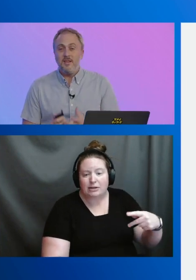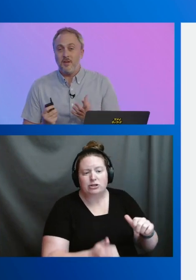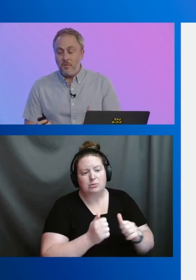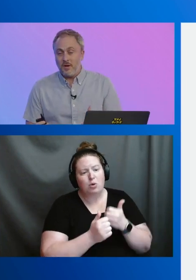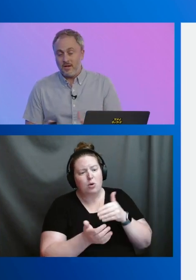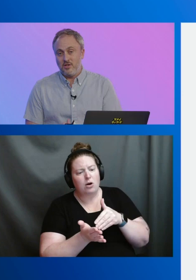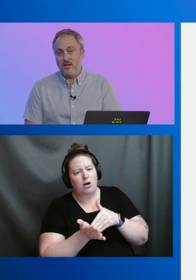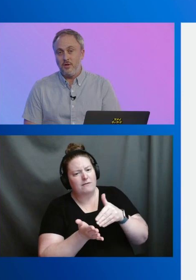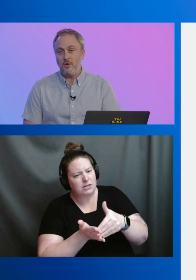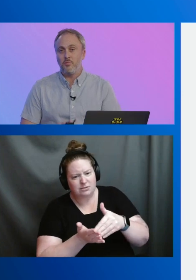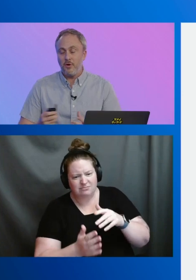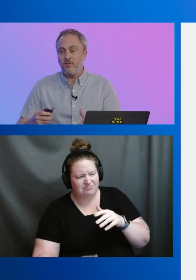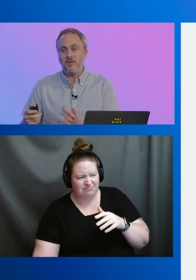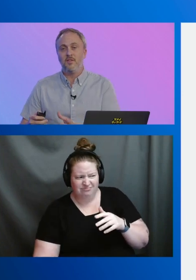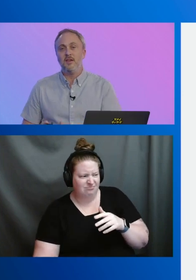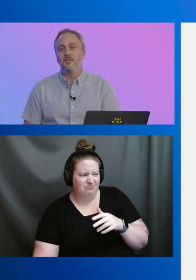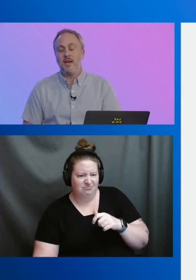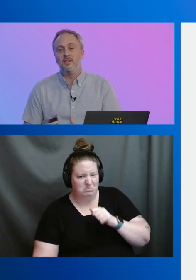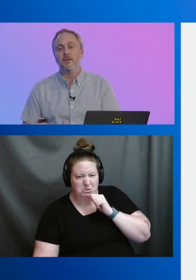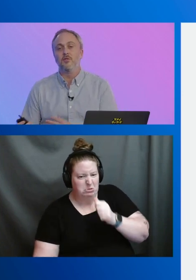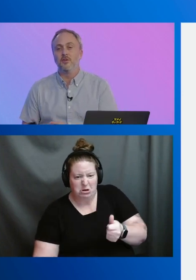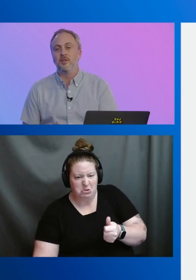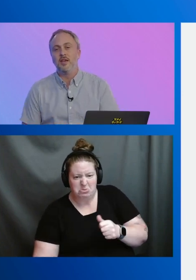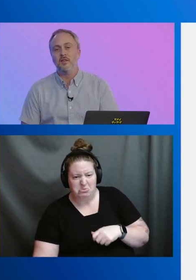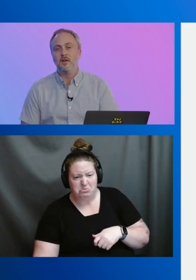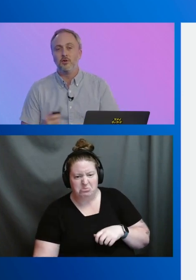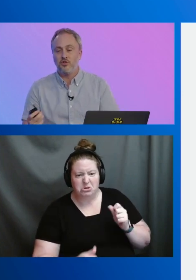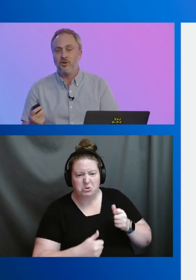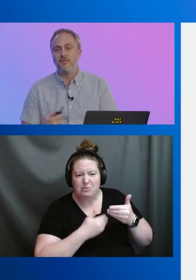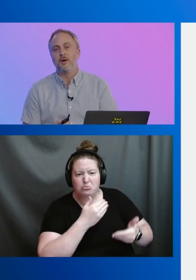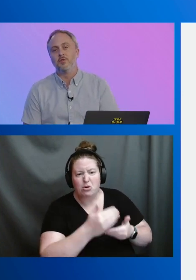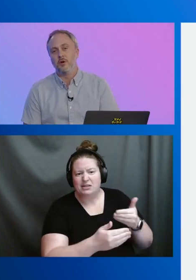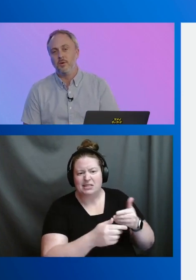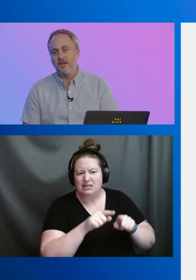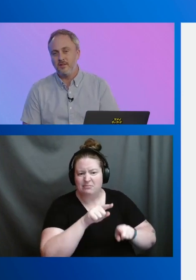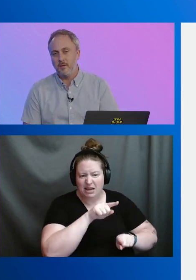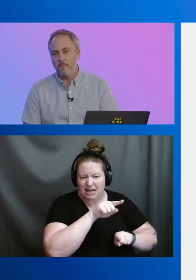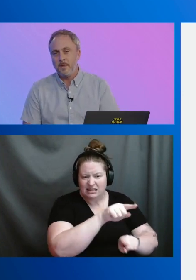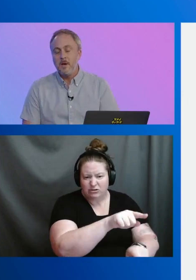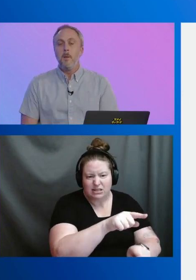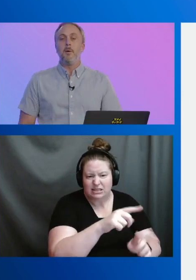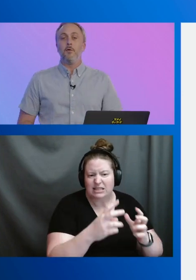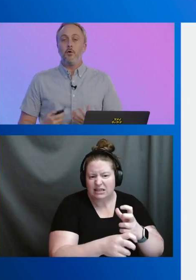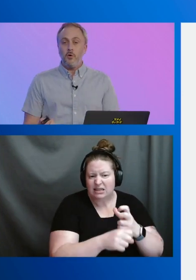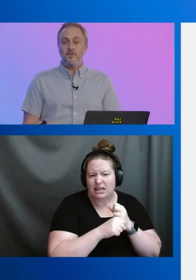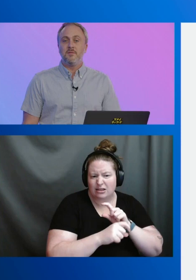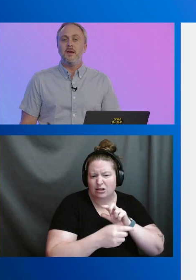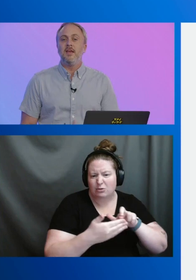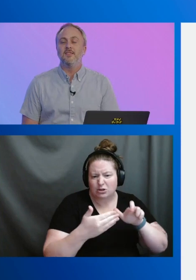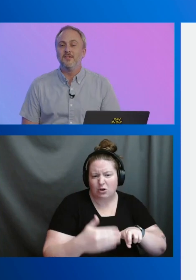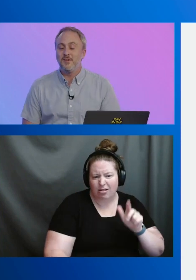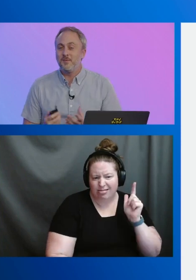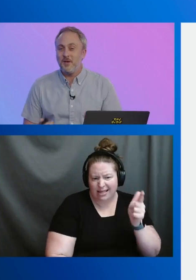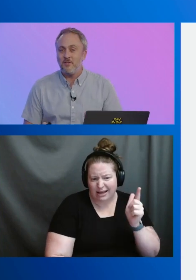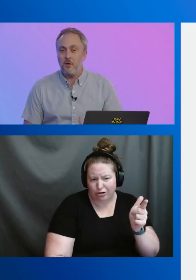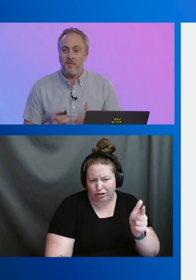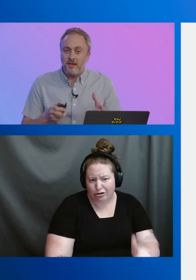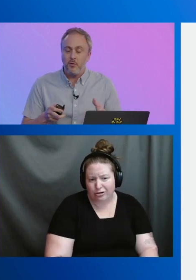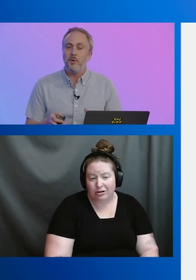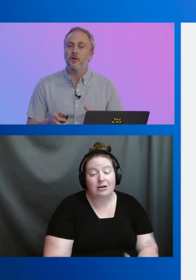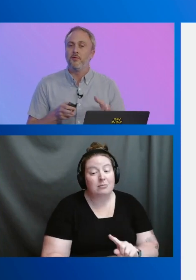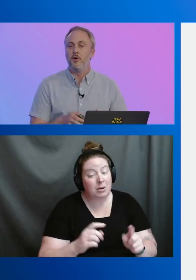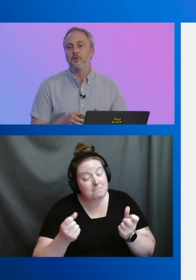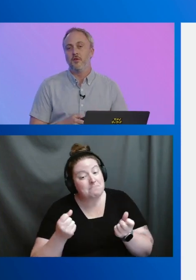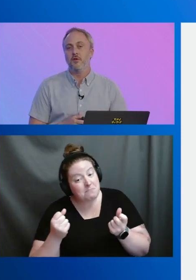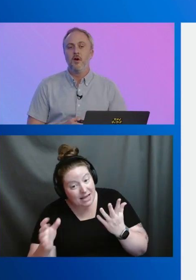you normally don't actually. You can process things asynchronously and then retrieve that result later. But of course, there's many instances where you do, and